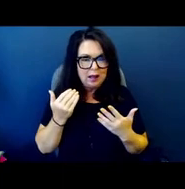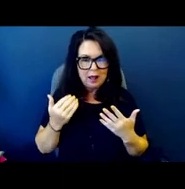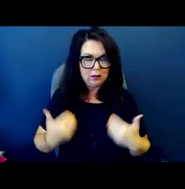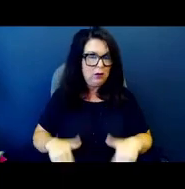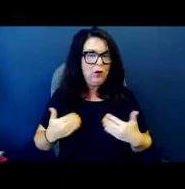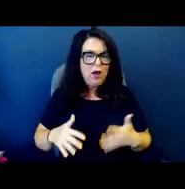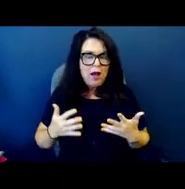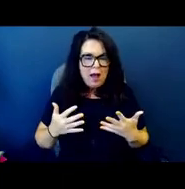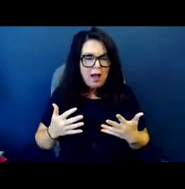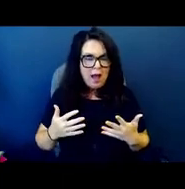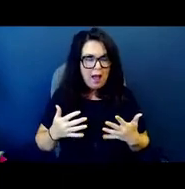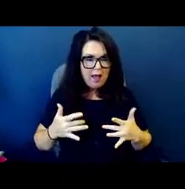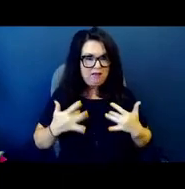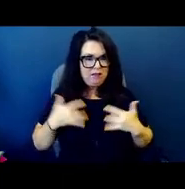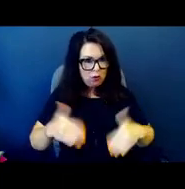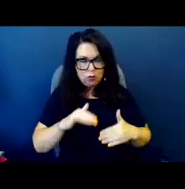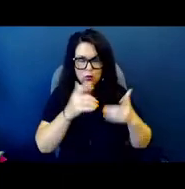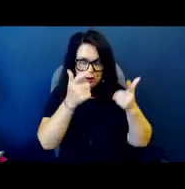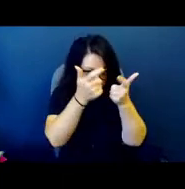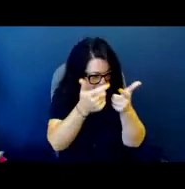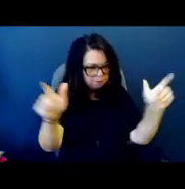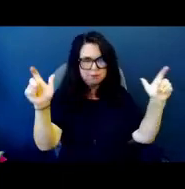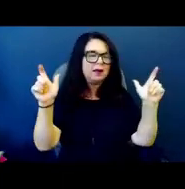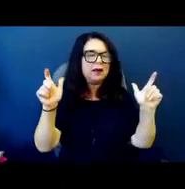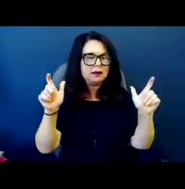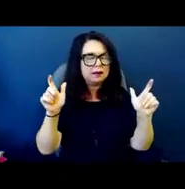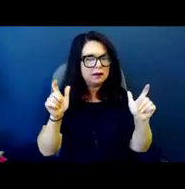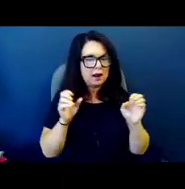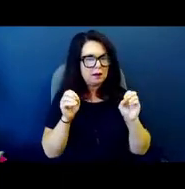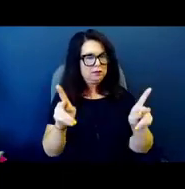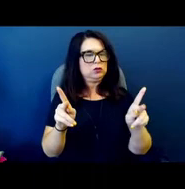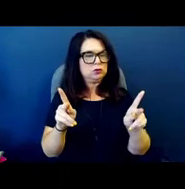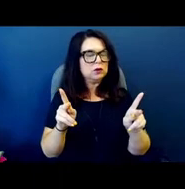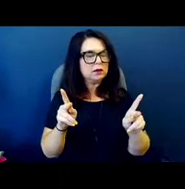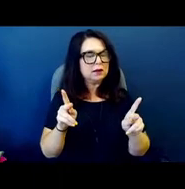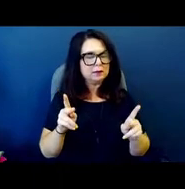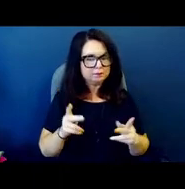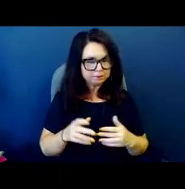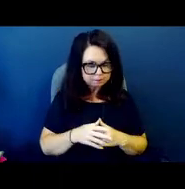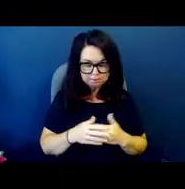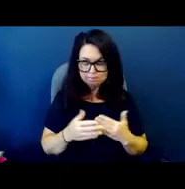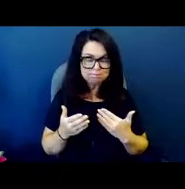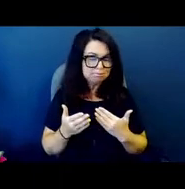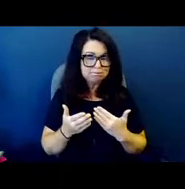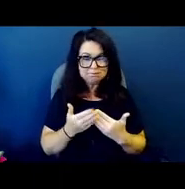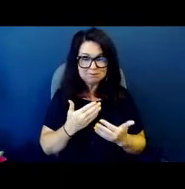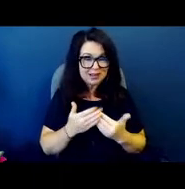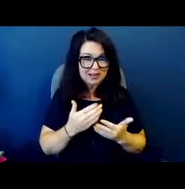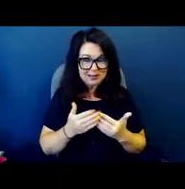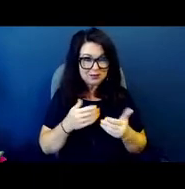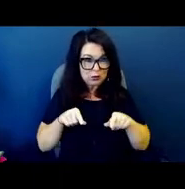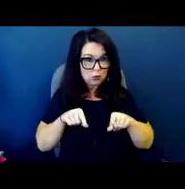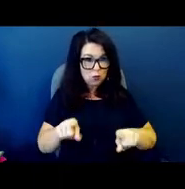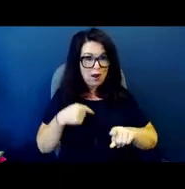because of how grand and big the moment was. And I think I didn't, even when I was on that stage, I